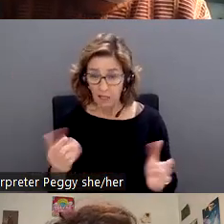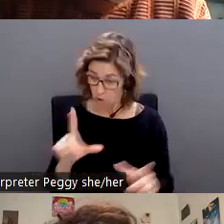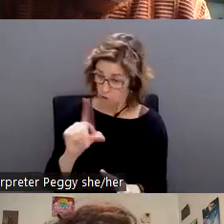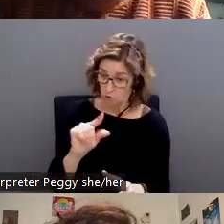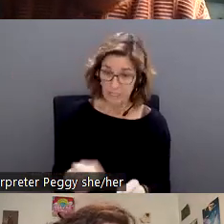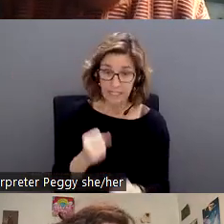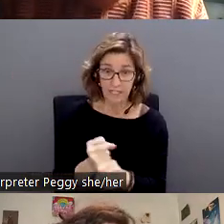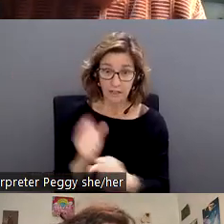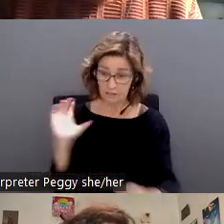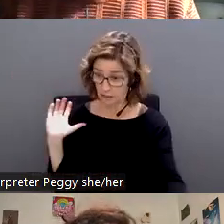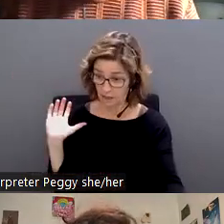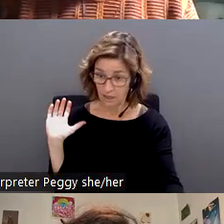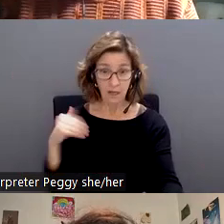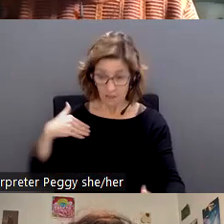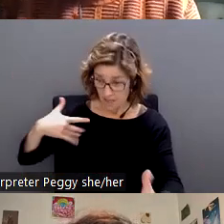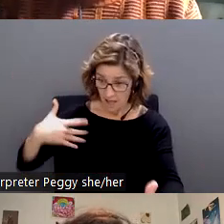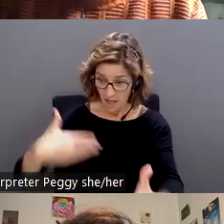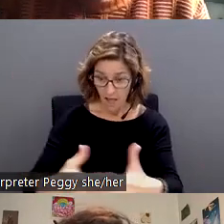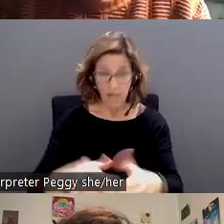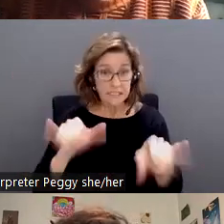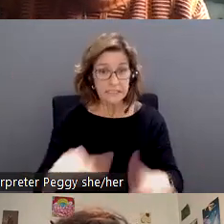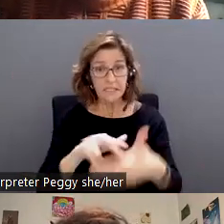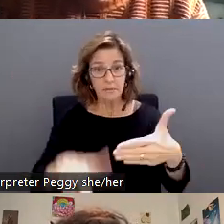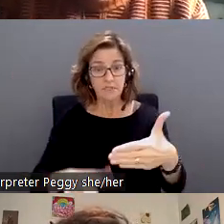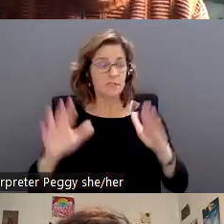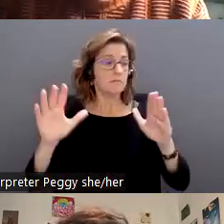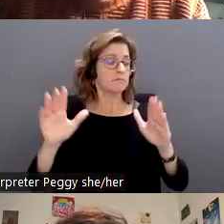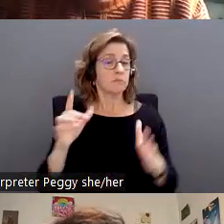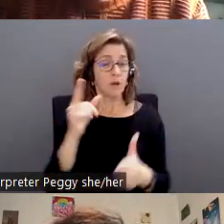really horrifying. And so, fortunately, we have been given